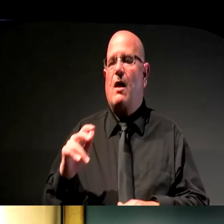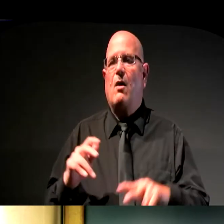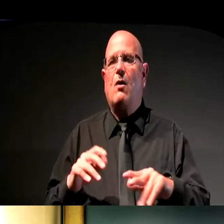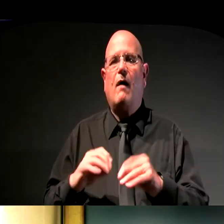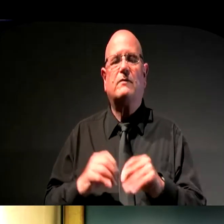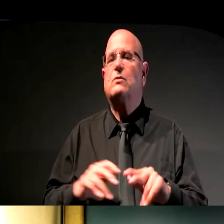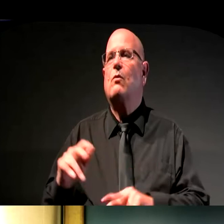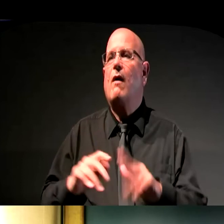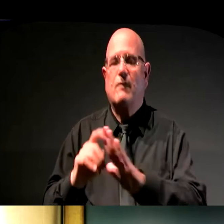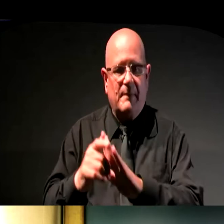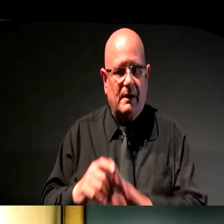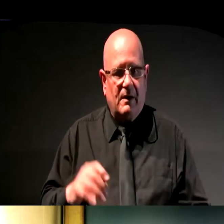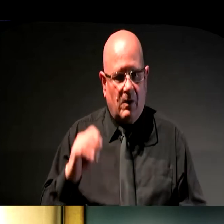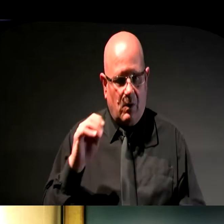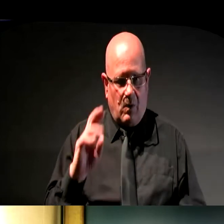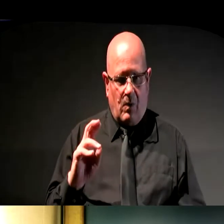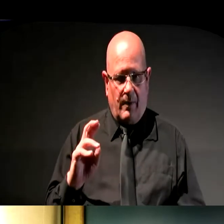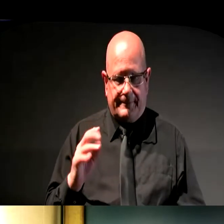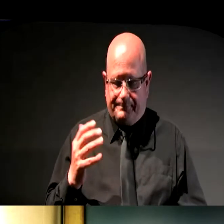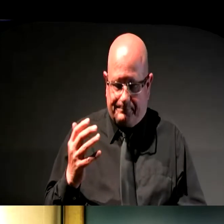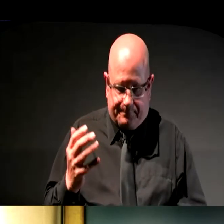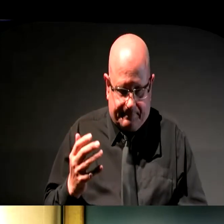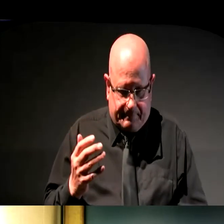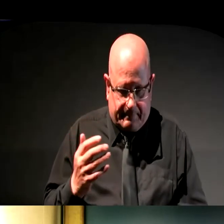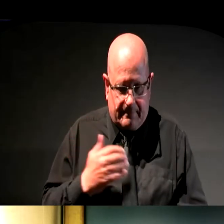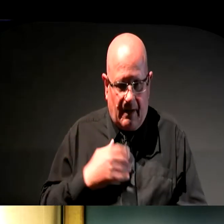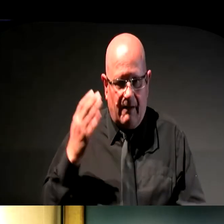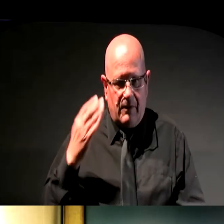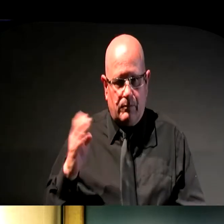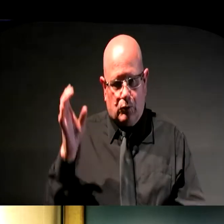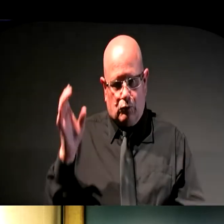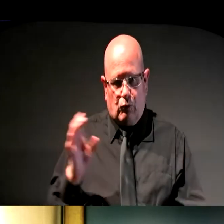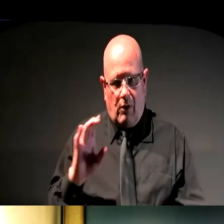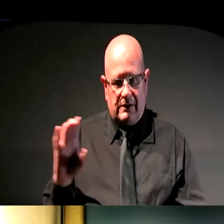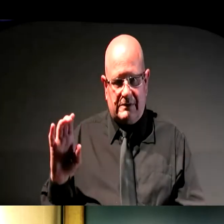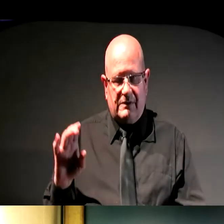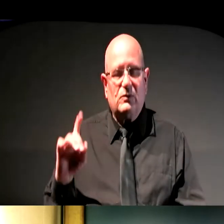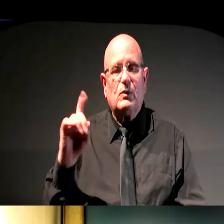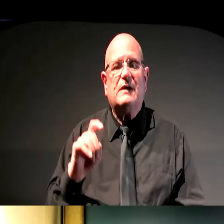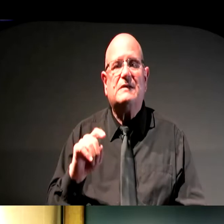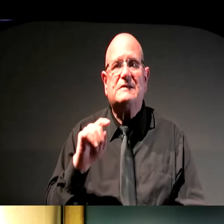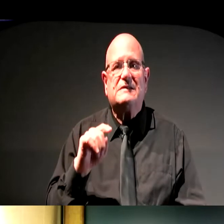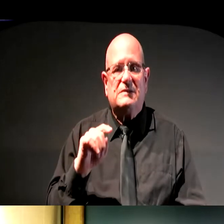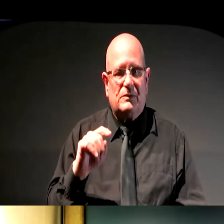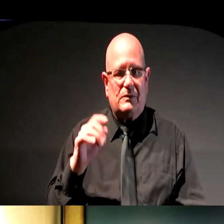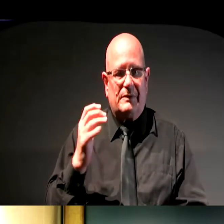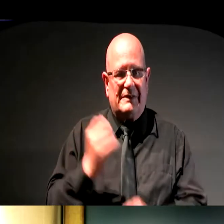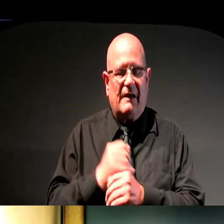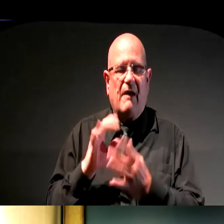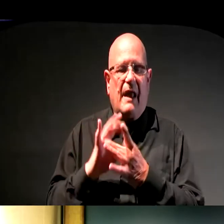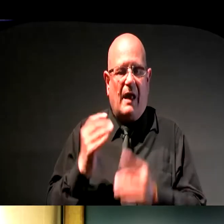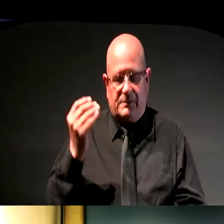or one of the students that we had at Blue Cross Blue Shield, I had to request that he receive an announcement, or